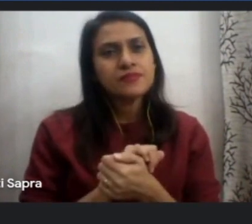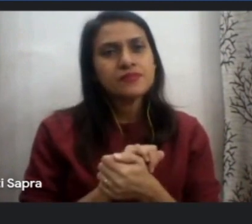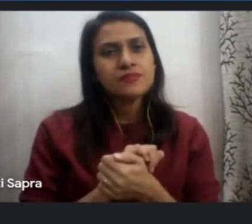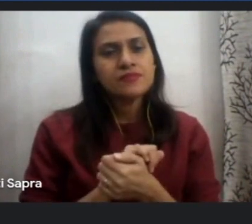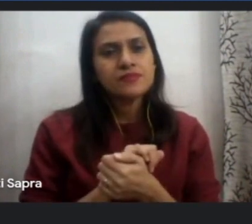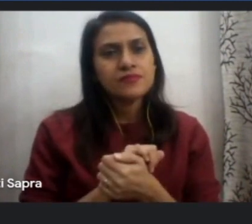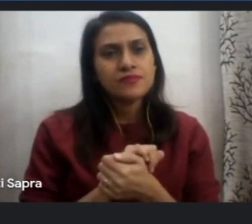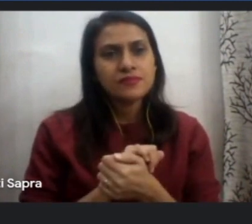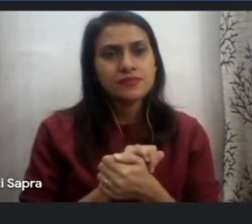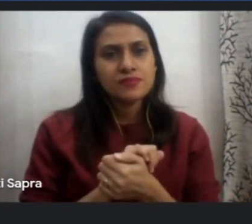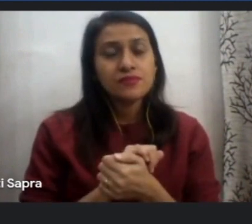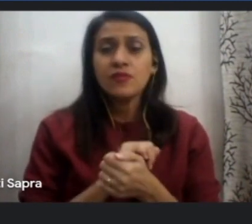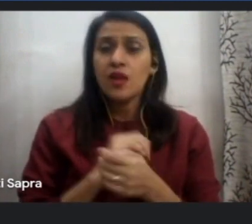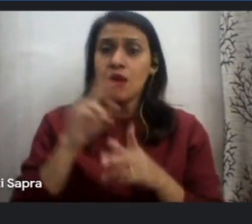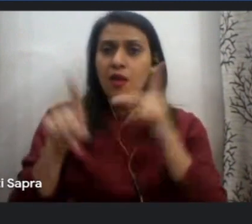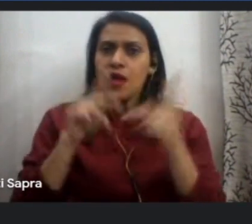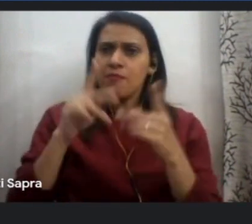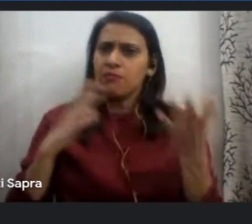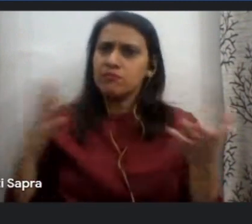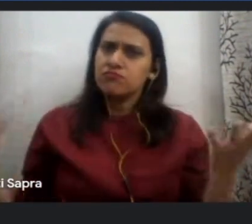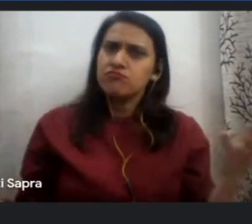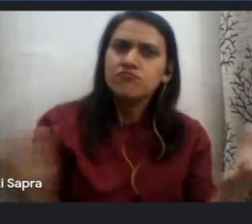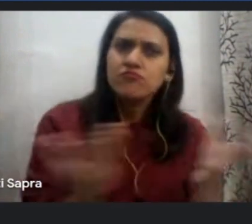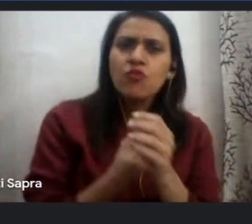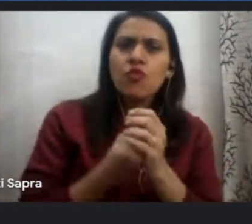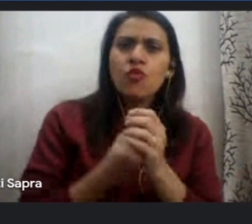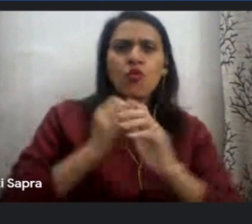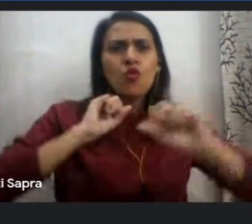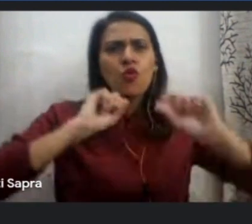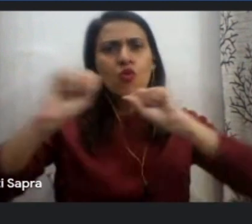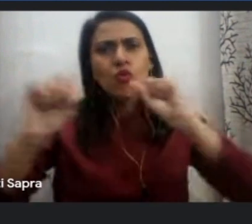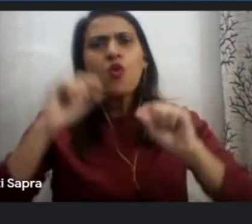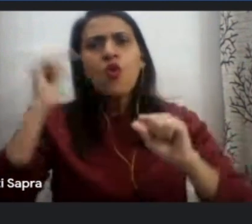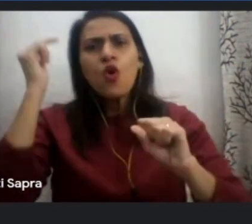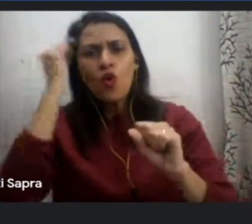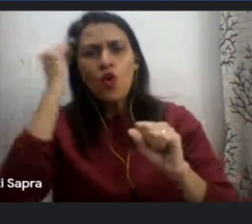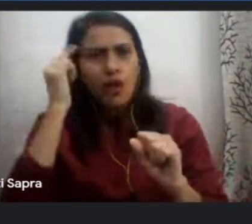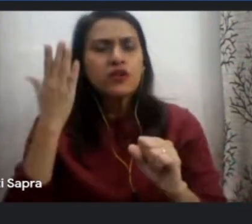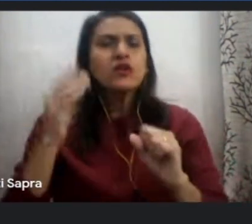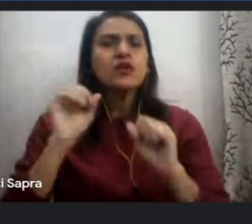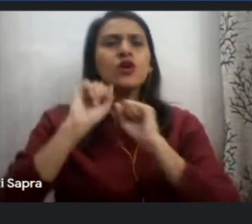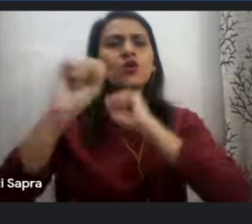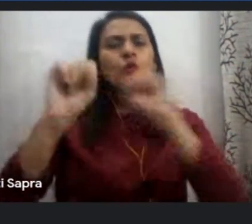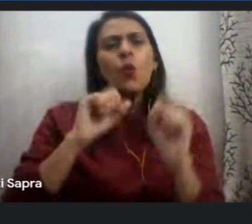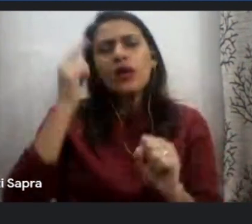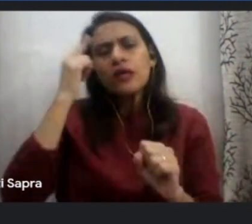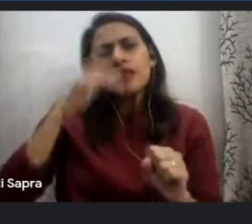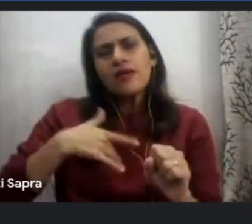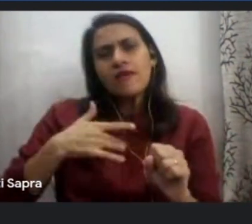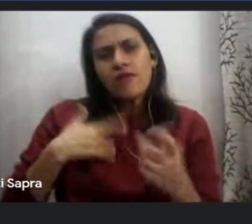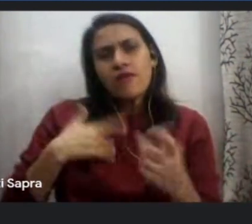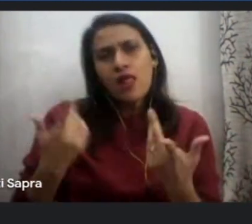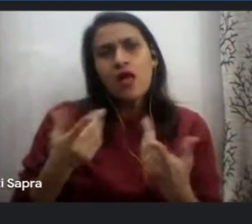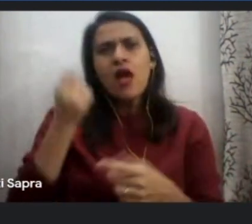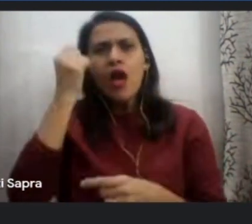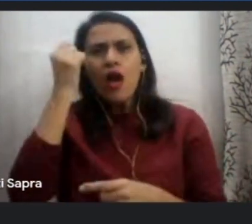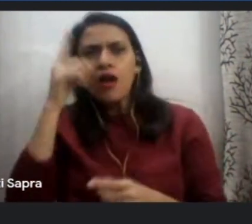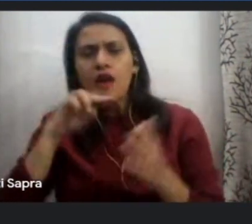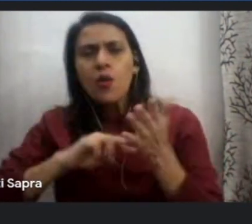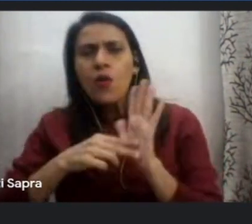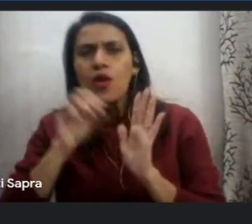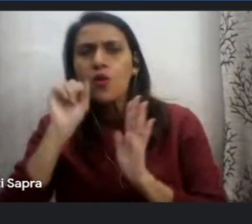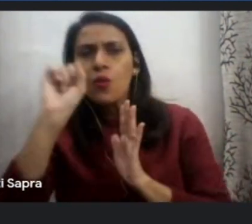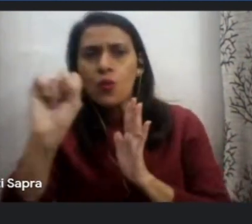people together to seek their opinions, knowledge, and to understand something in a collaborative